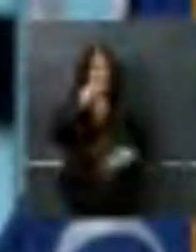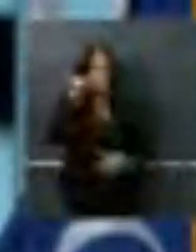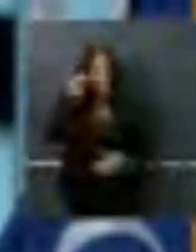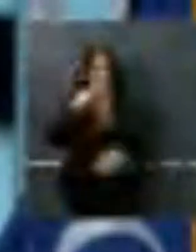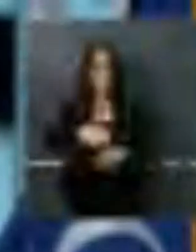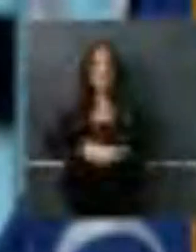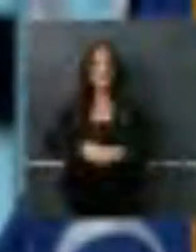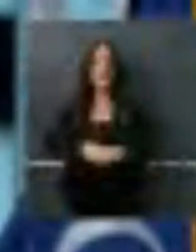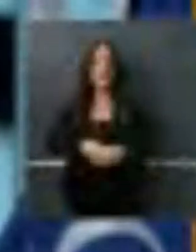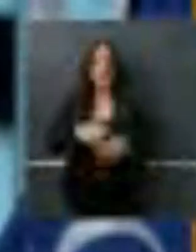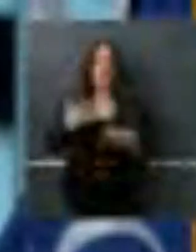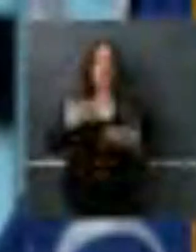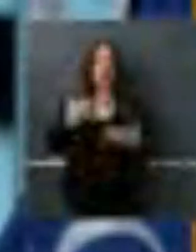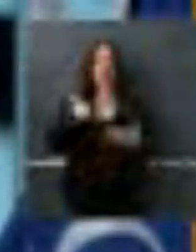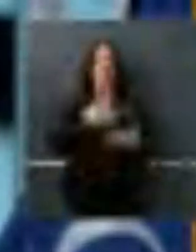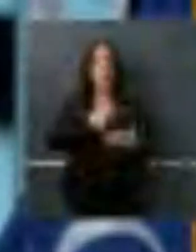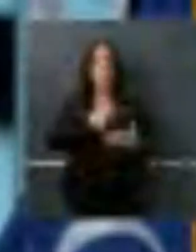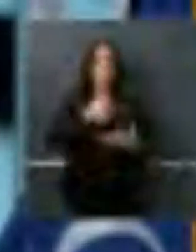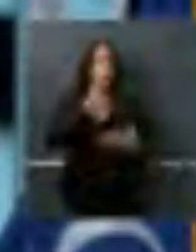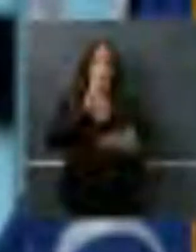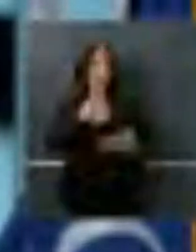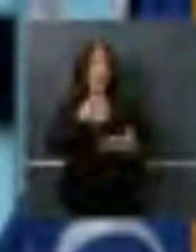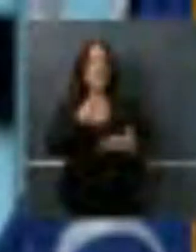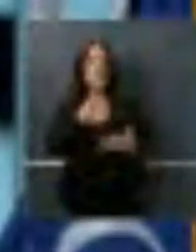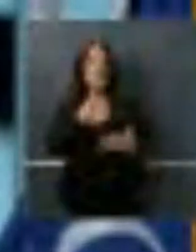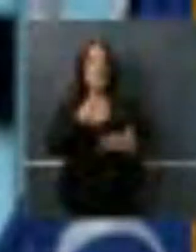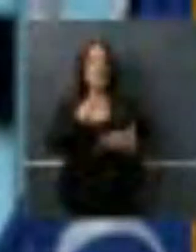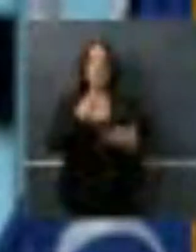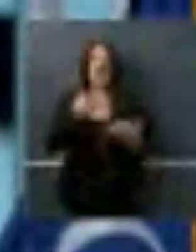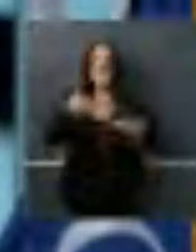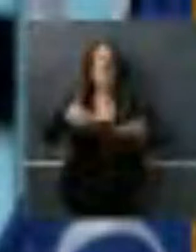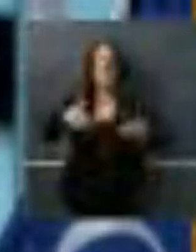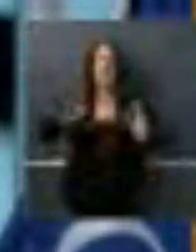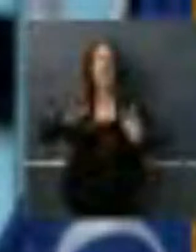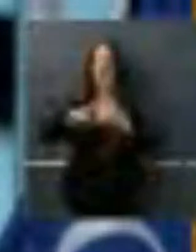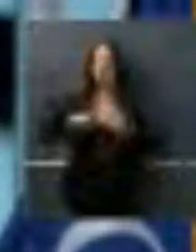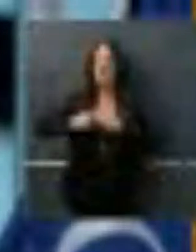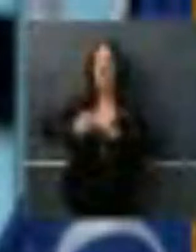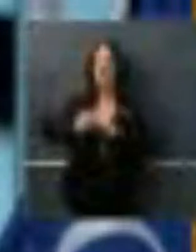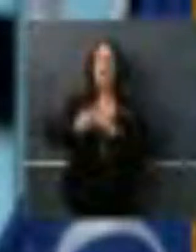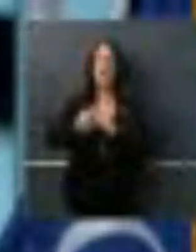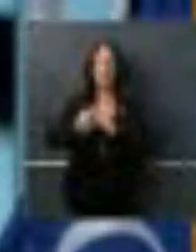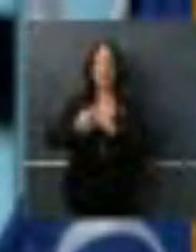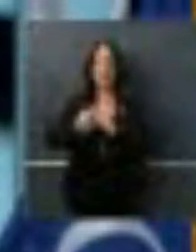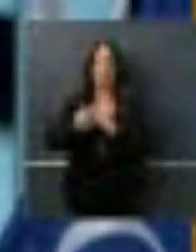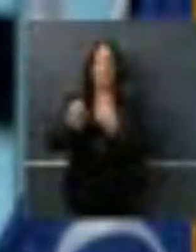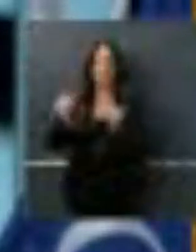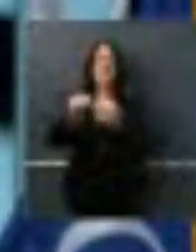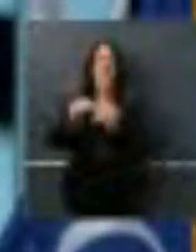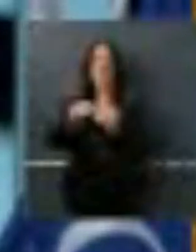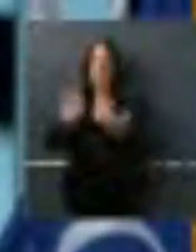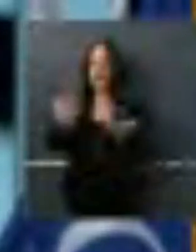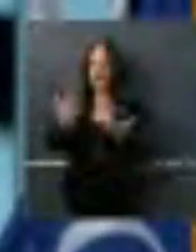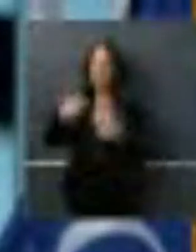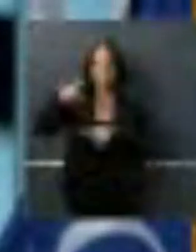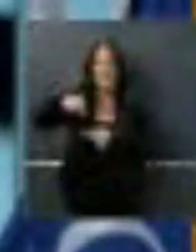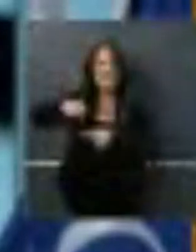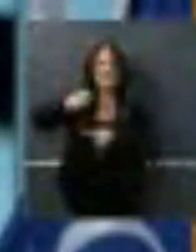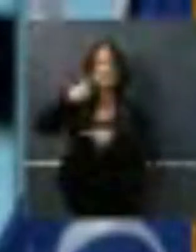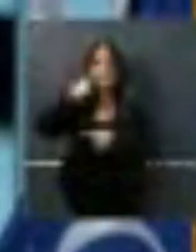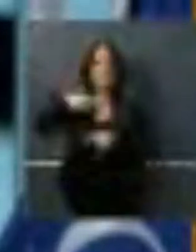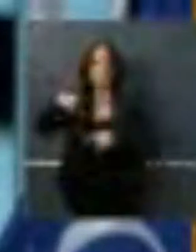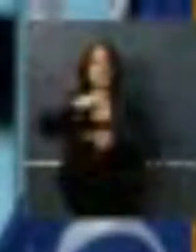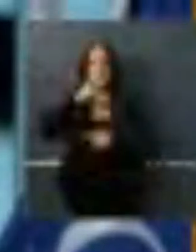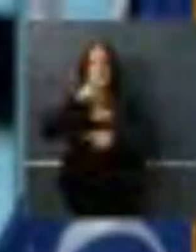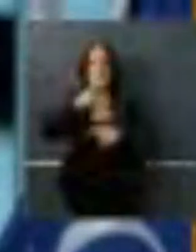to once again go into effect, or at least be performed in our healthcare delivery system and our hospital system, because of the